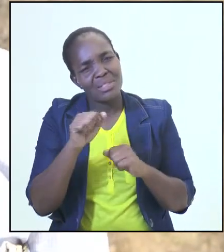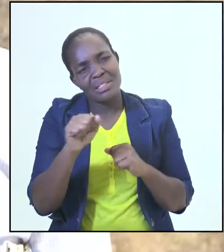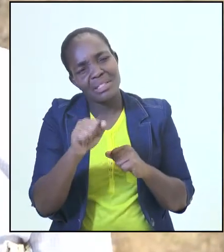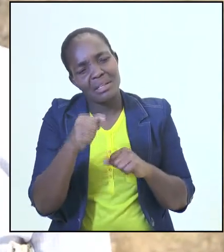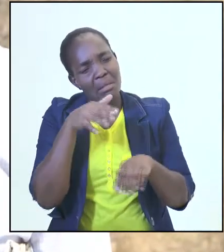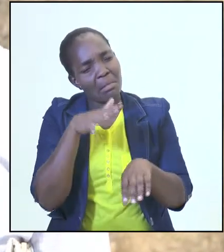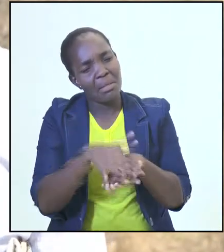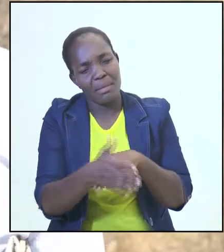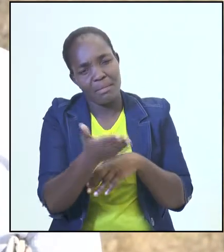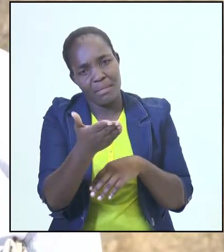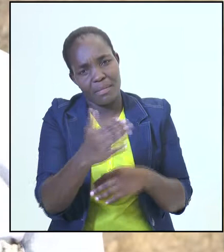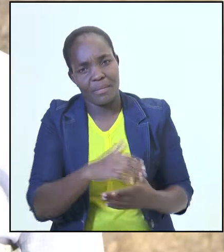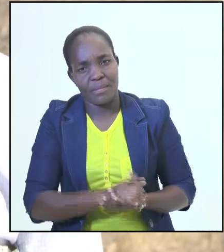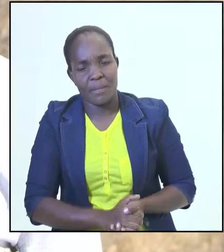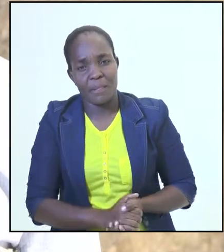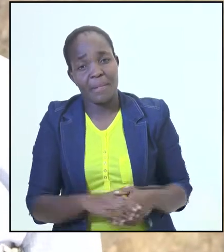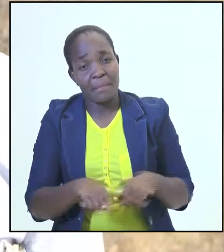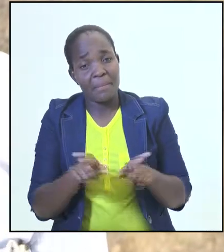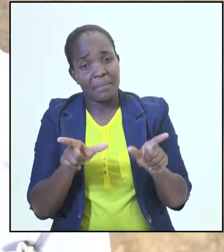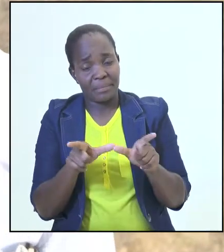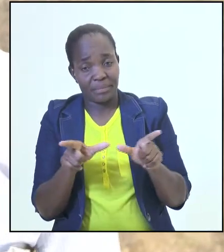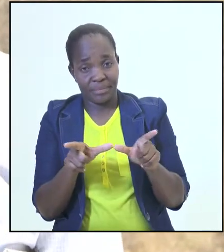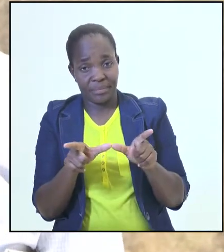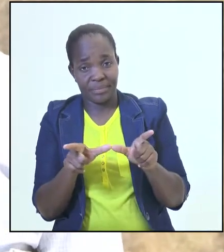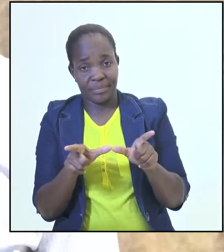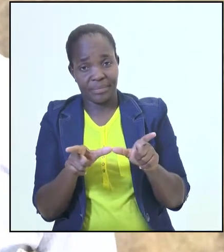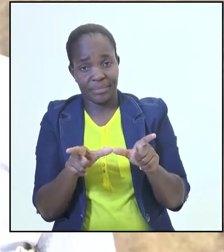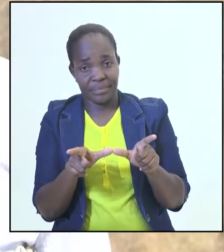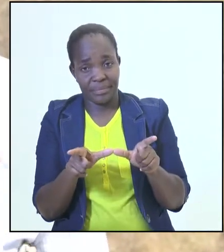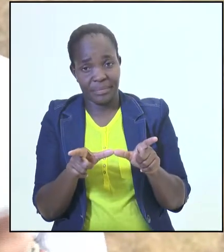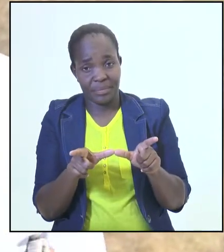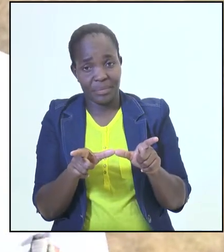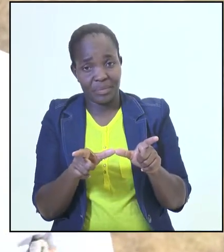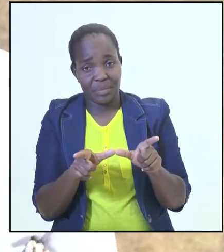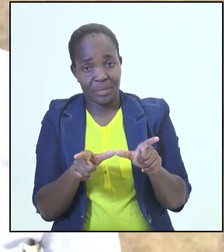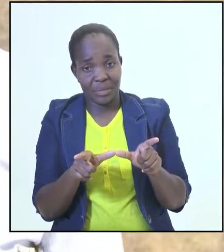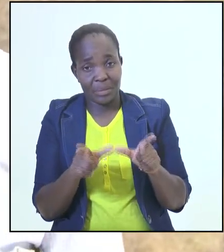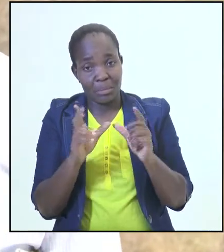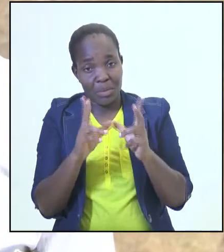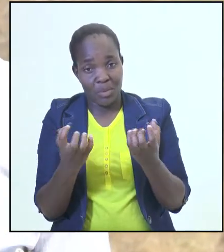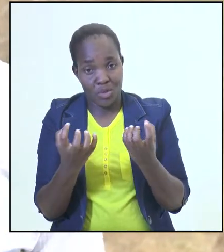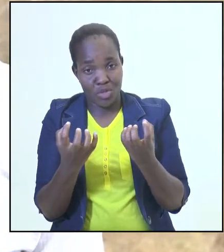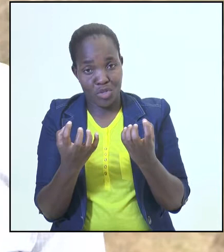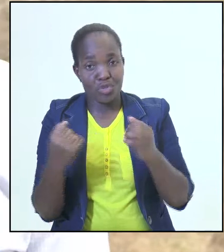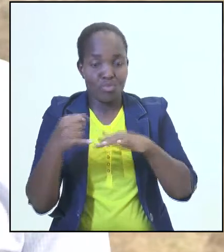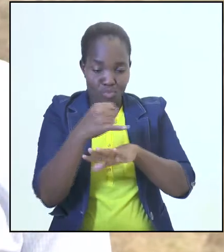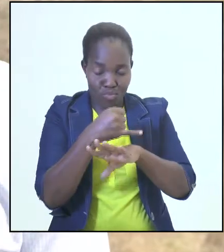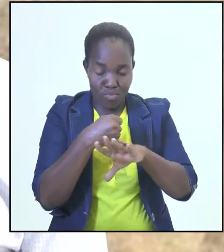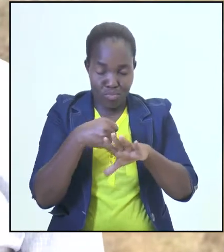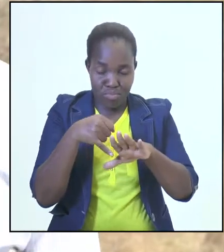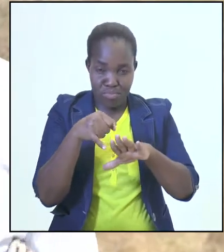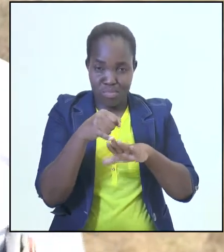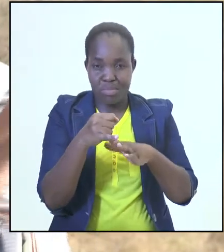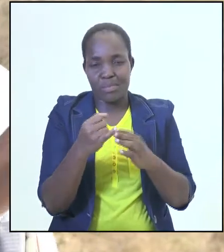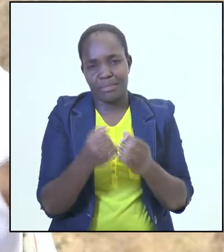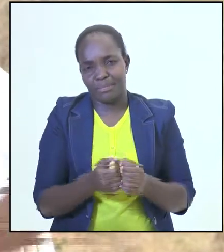wasted, but especially a city like Windhoek, for its people. Open areas are needed for people to get breathing space.